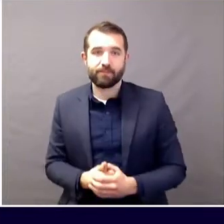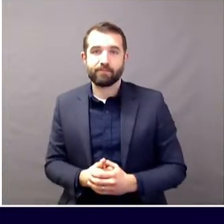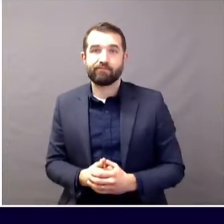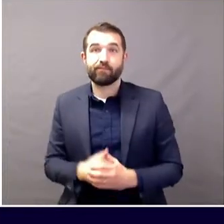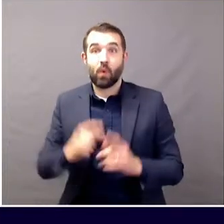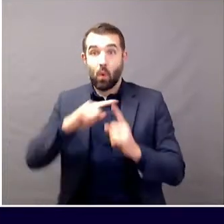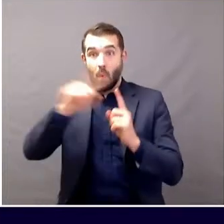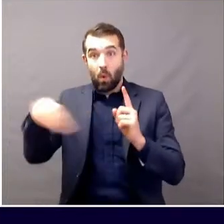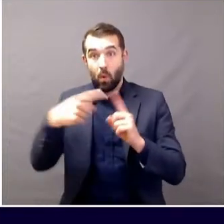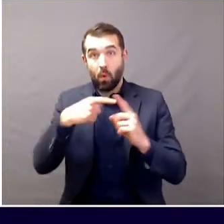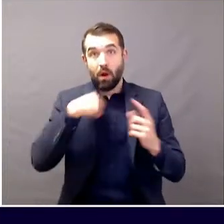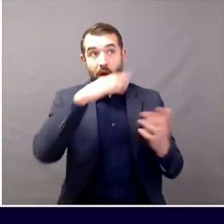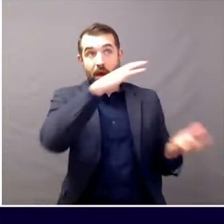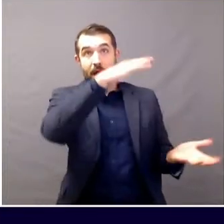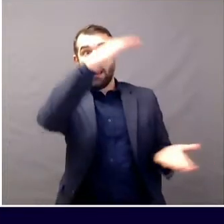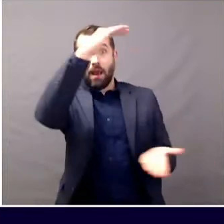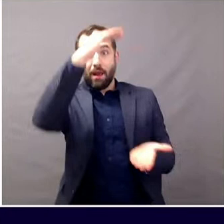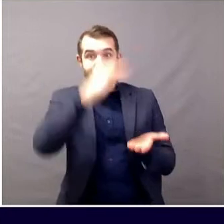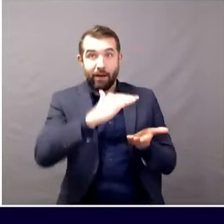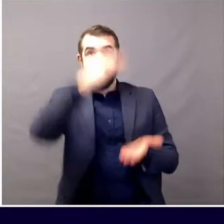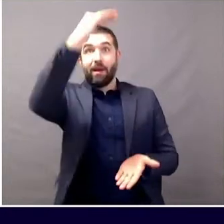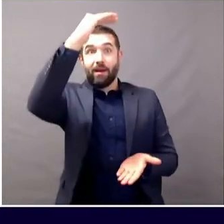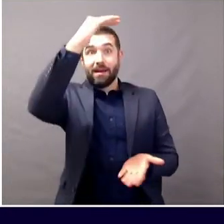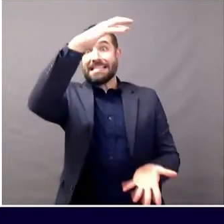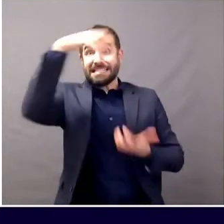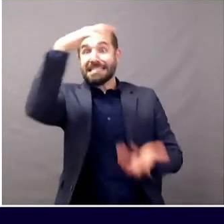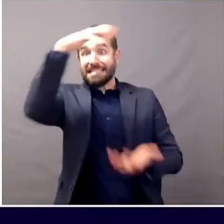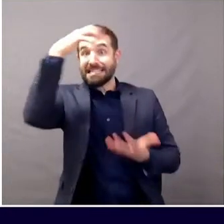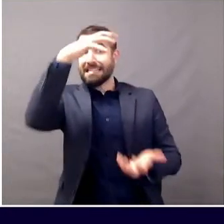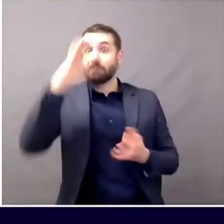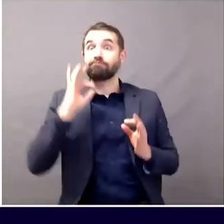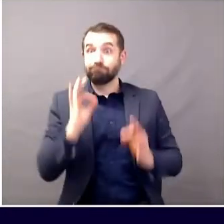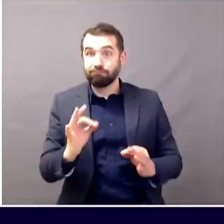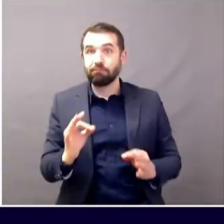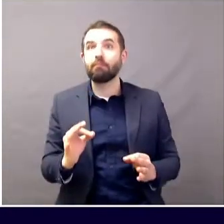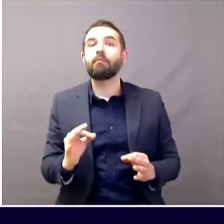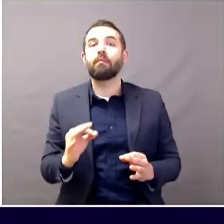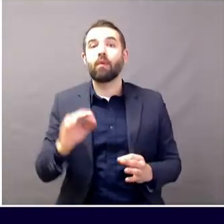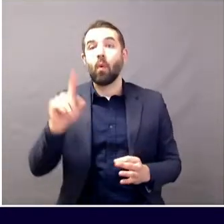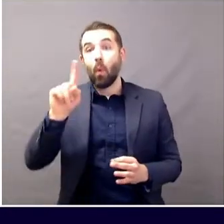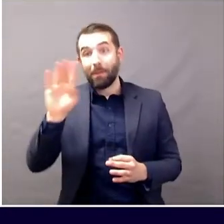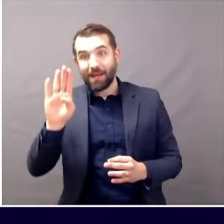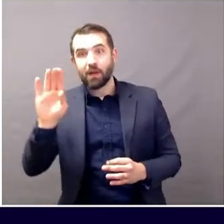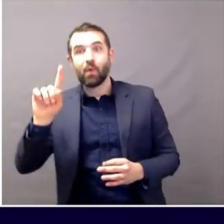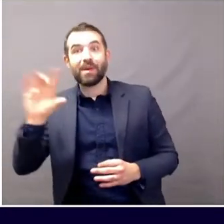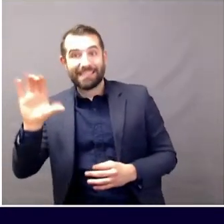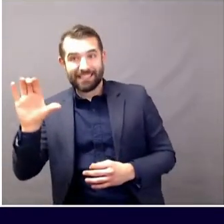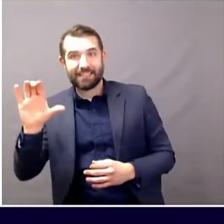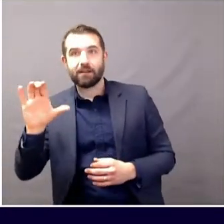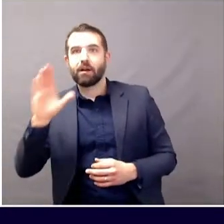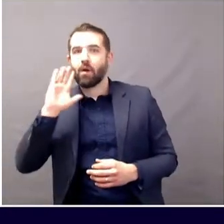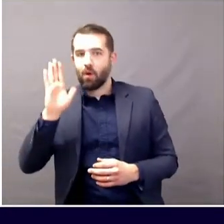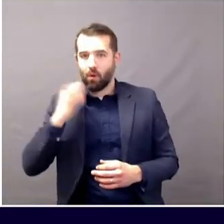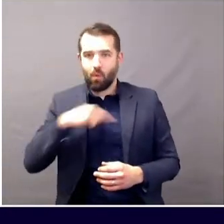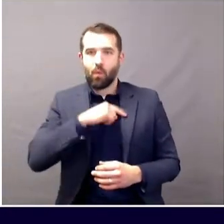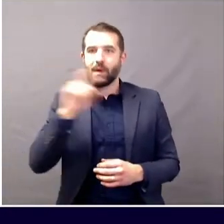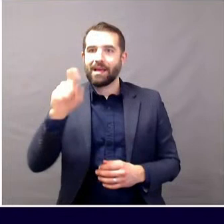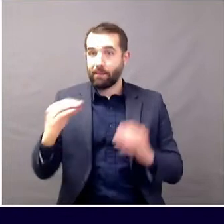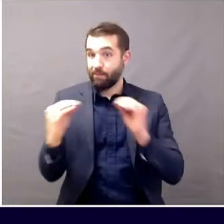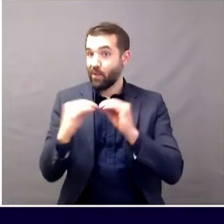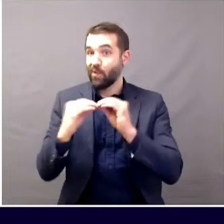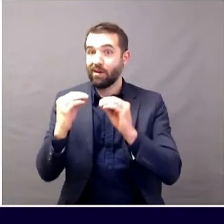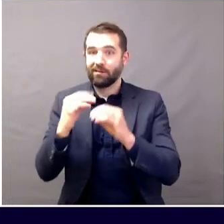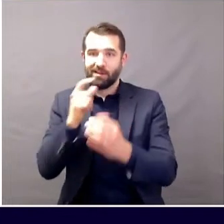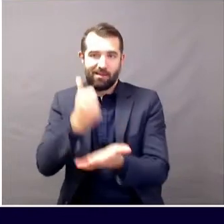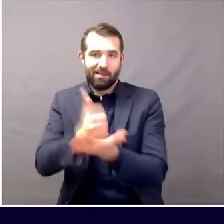on deck as we get more into phase 1B and 1C, which will involve vaccinating larger numbers of Maine